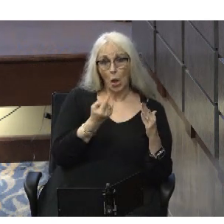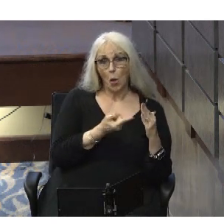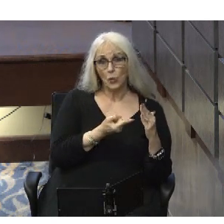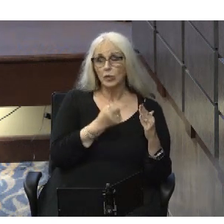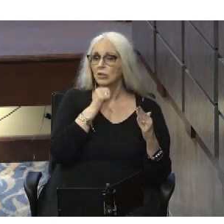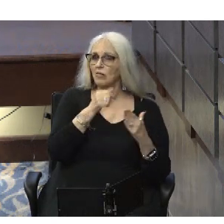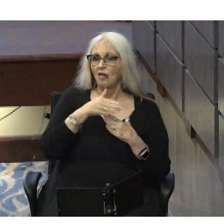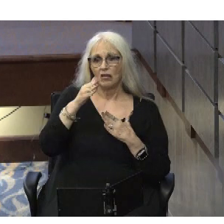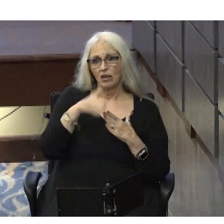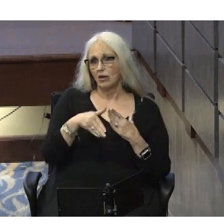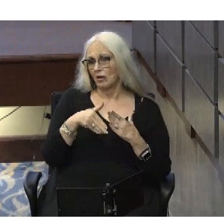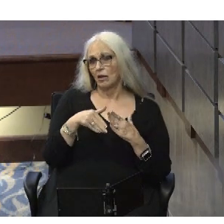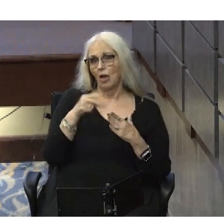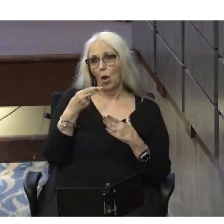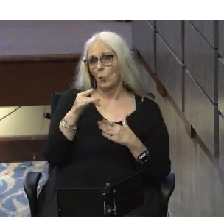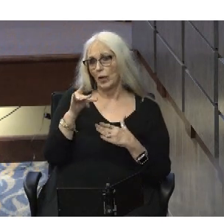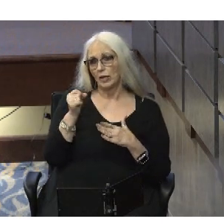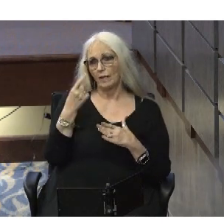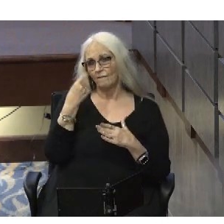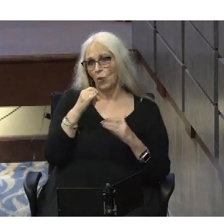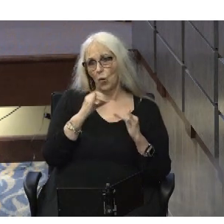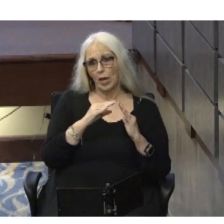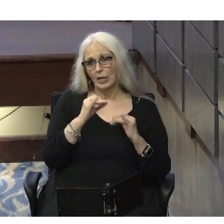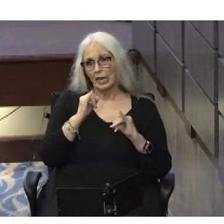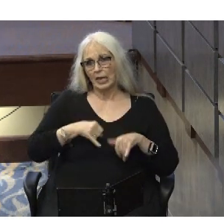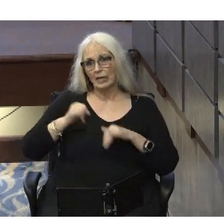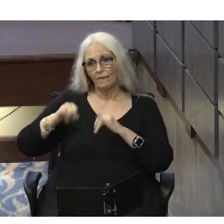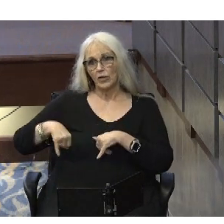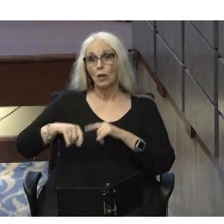an individual, but community will.